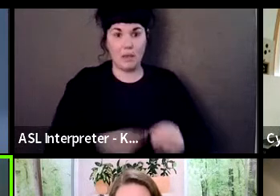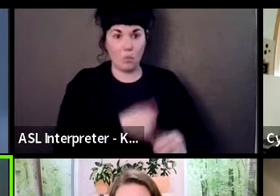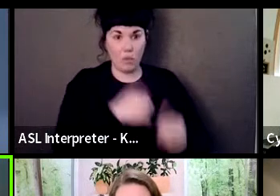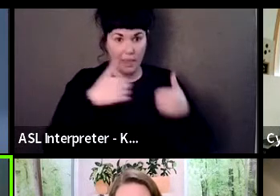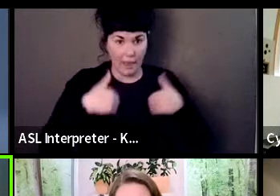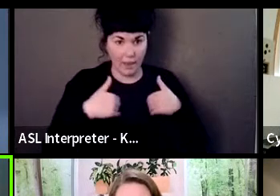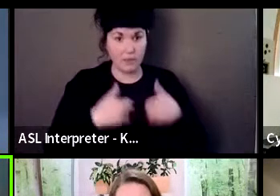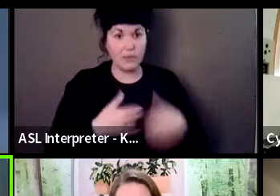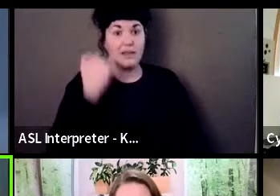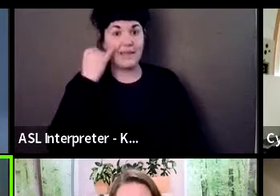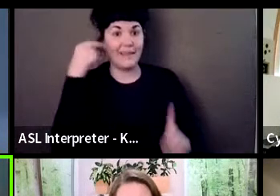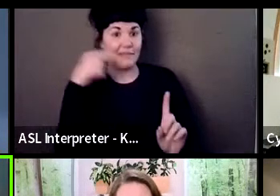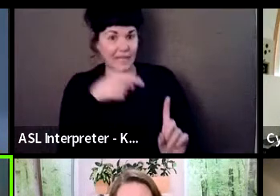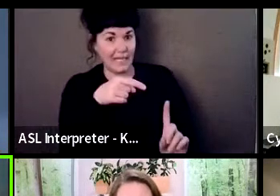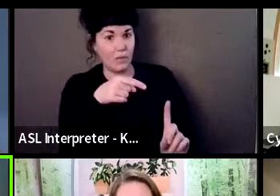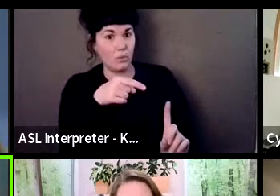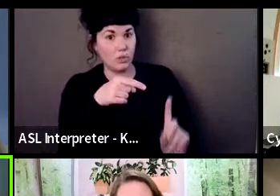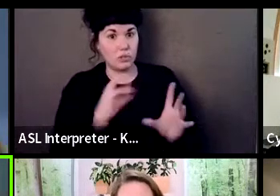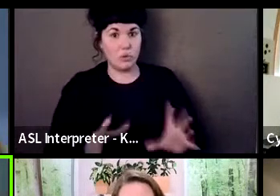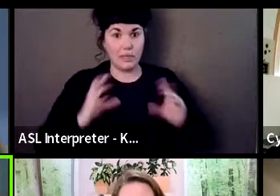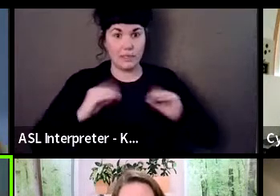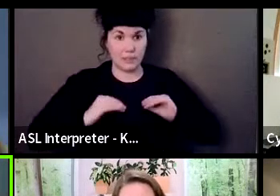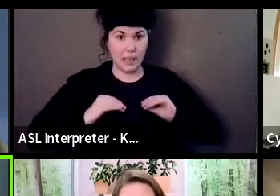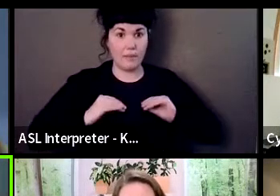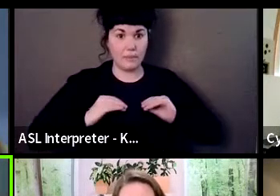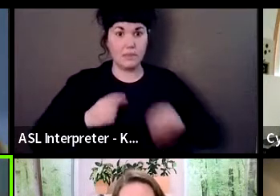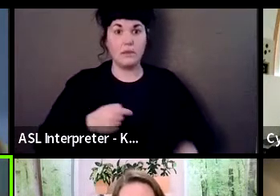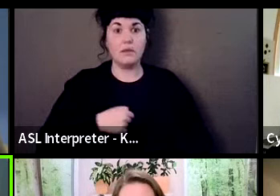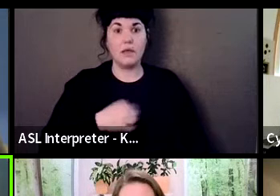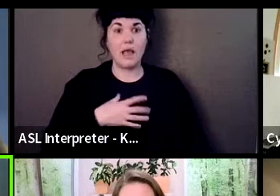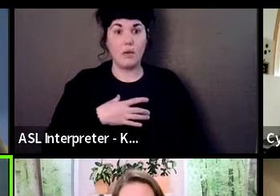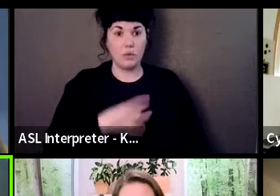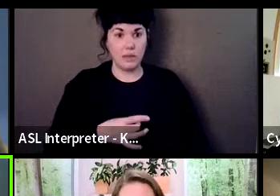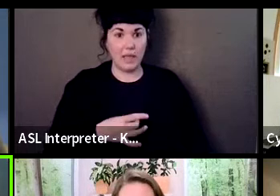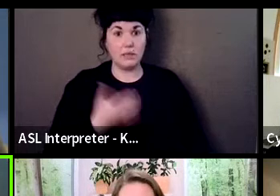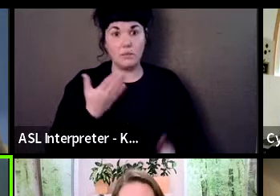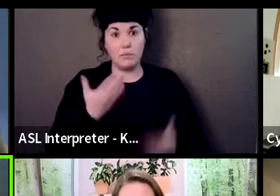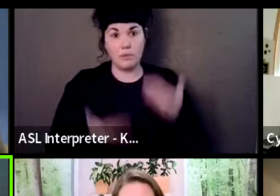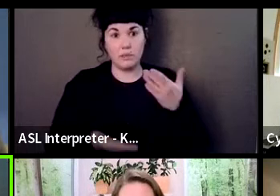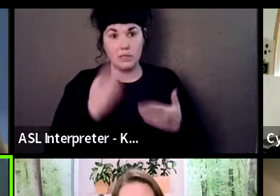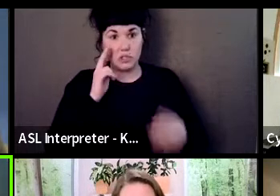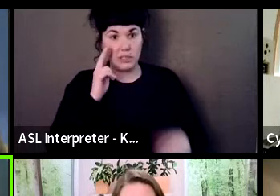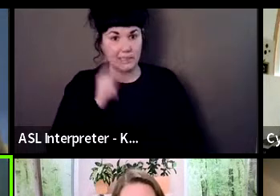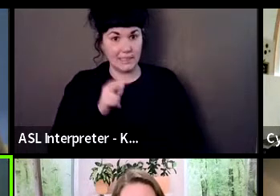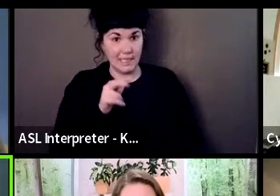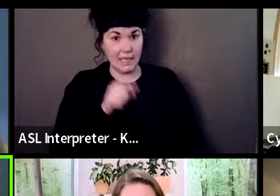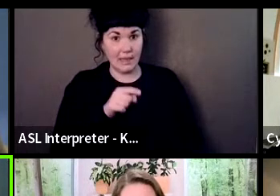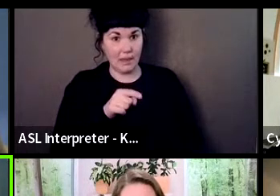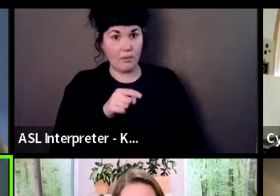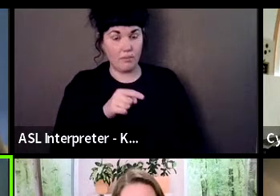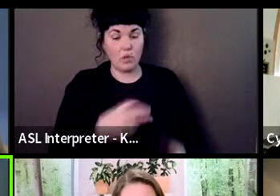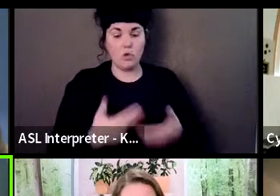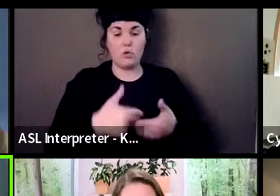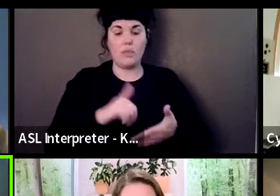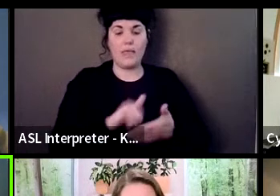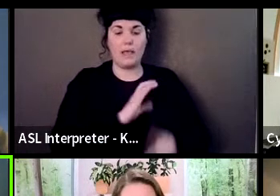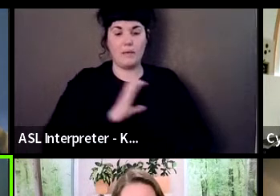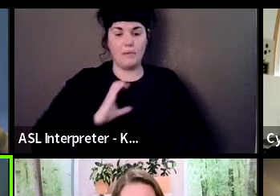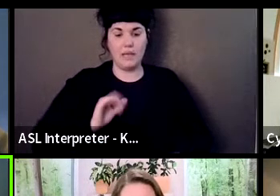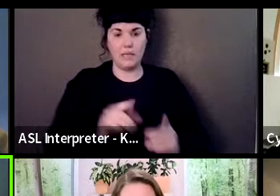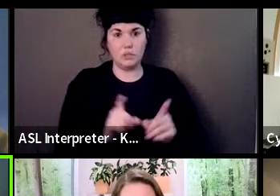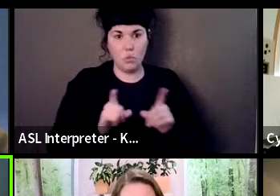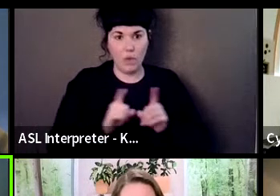to accept, I would like to potentially see him on the committee as well. So we